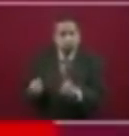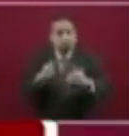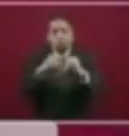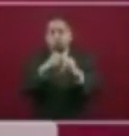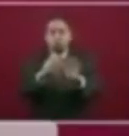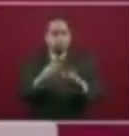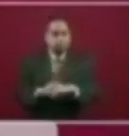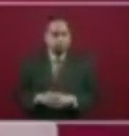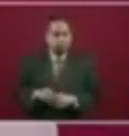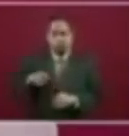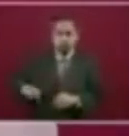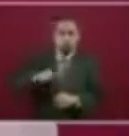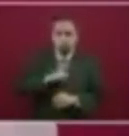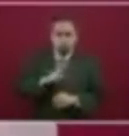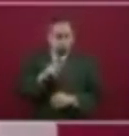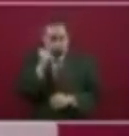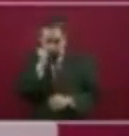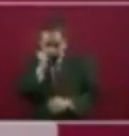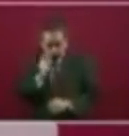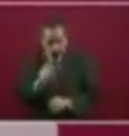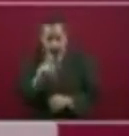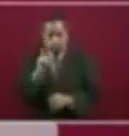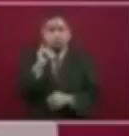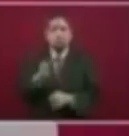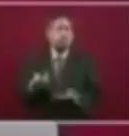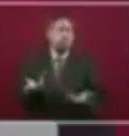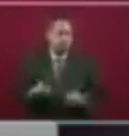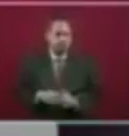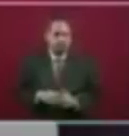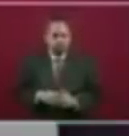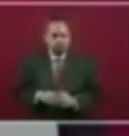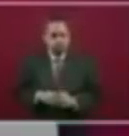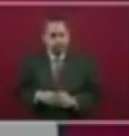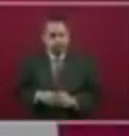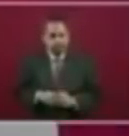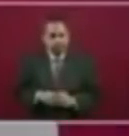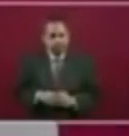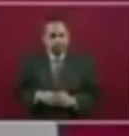No queremos. We don't want que